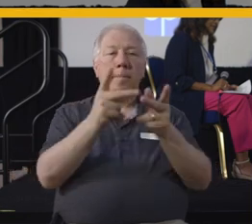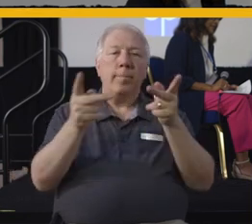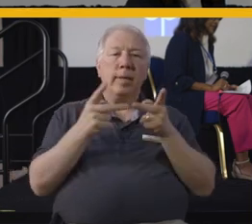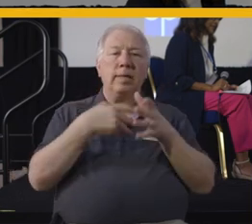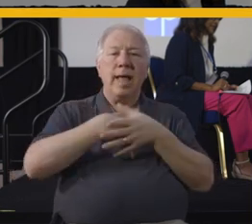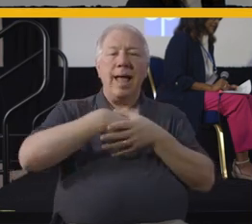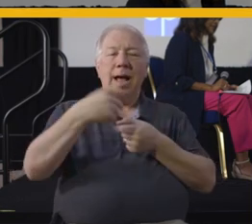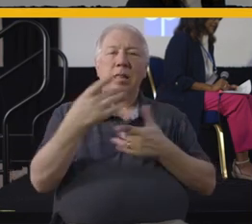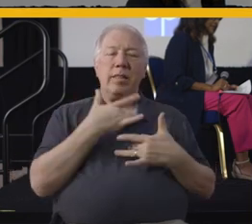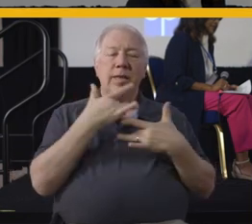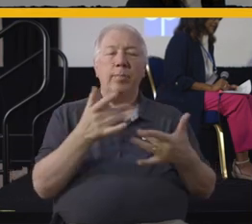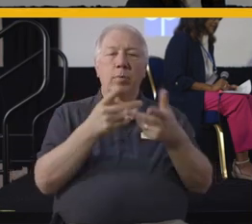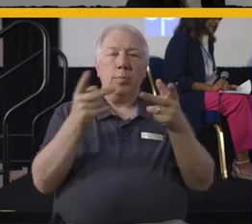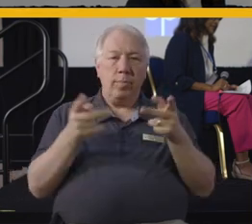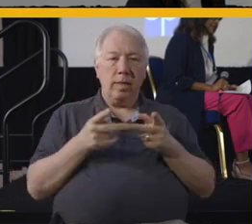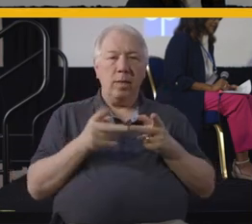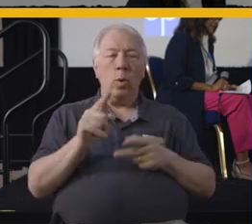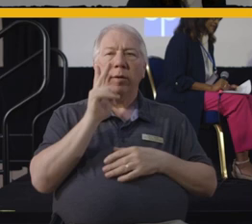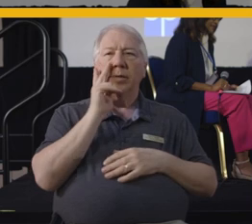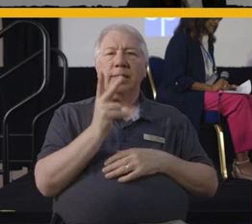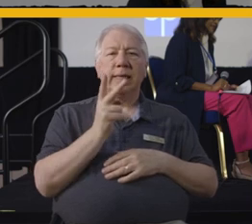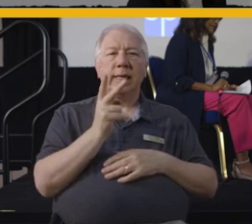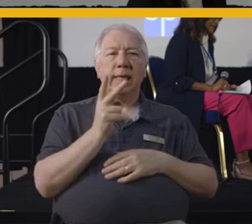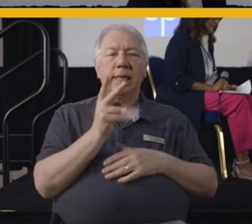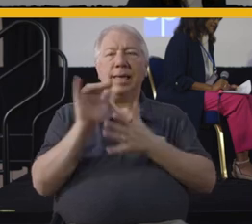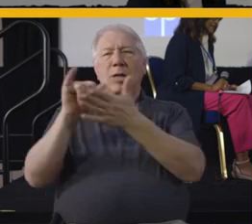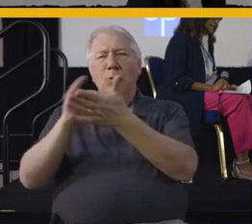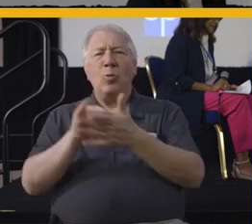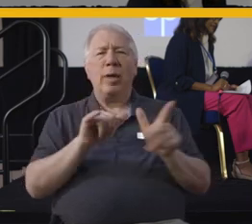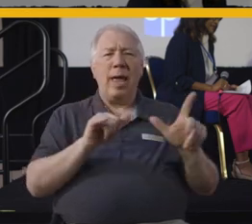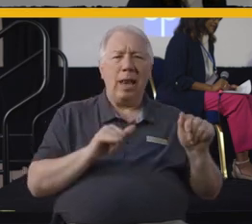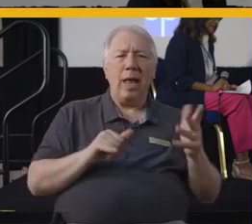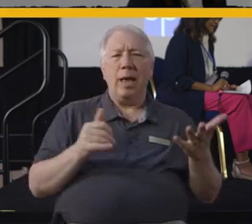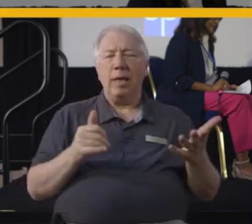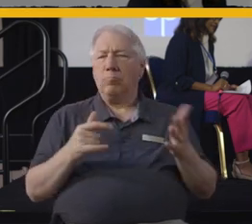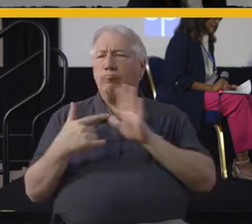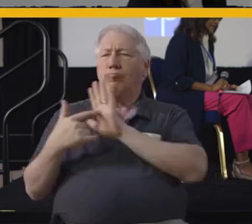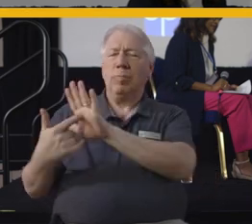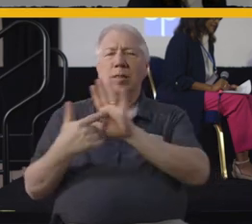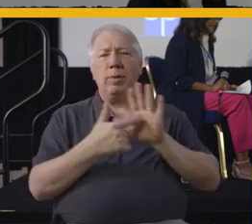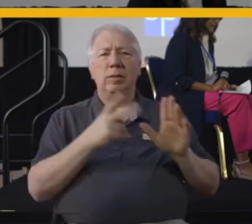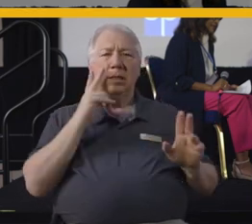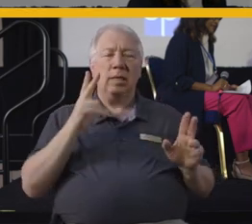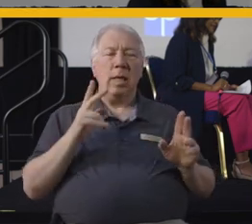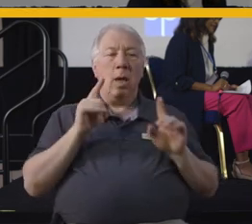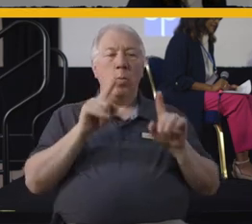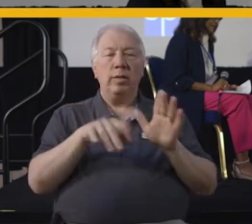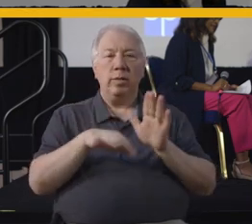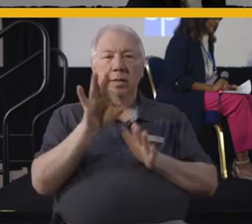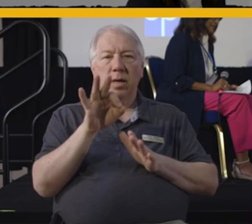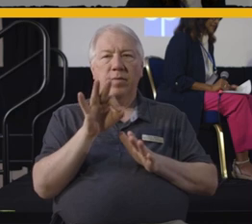outside of the typical places where you see New York City and LA exhibitions, and went to